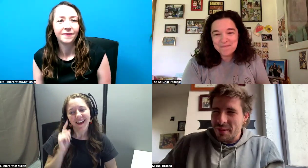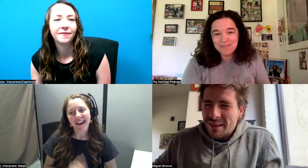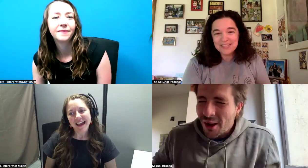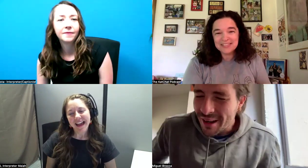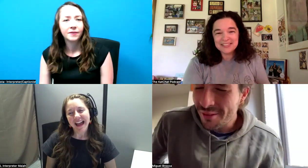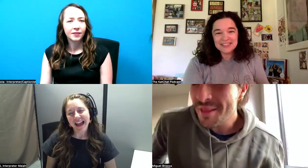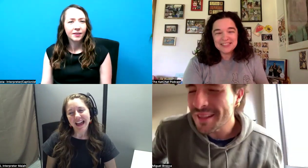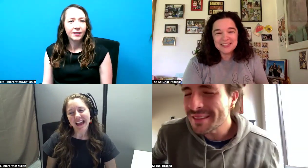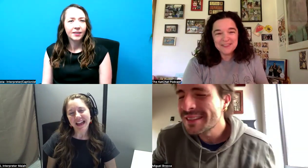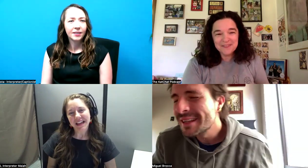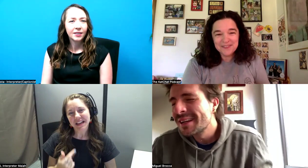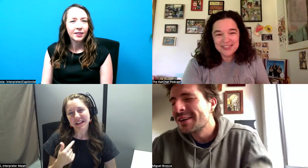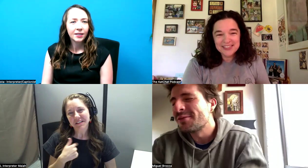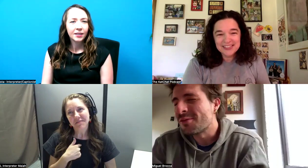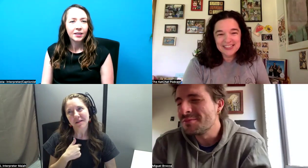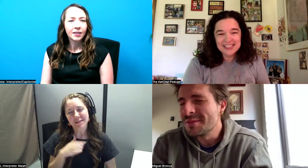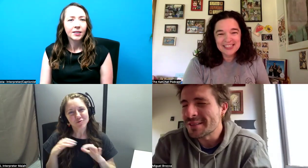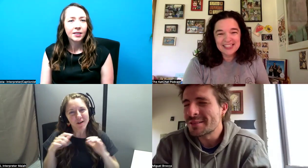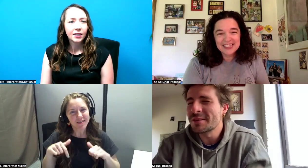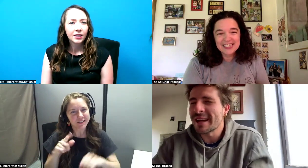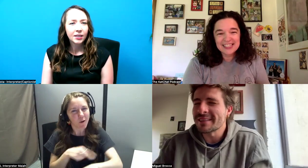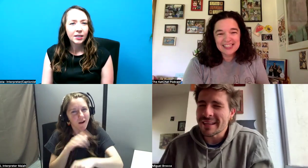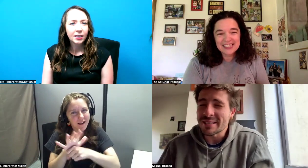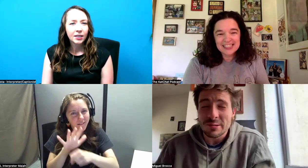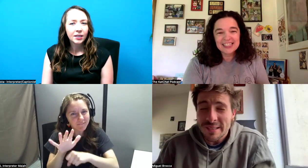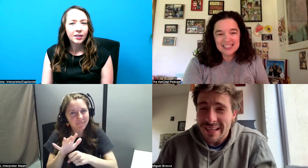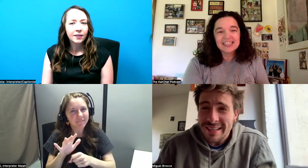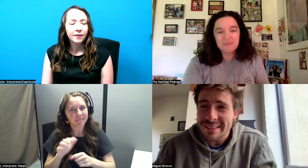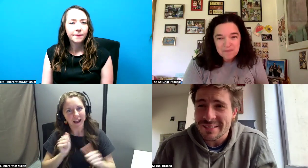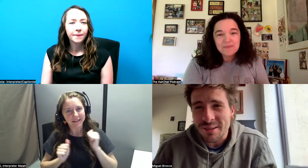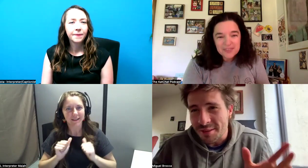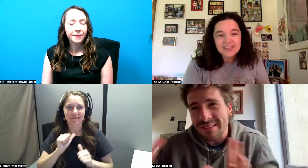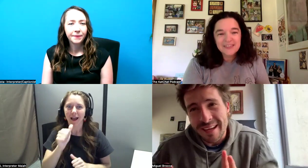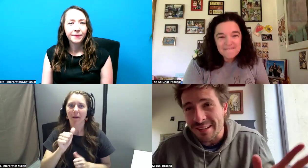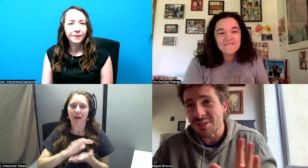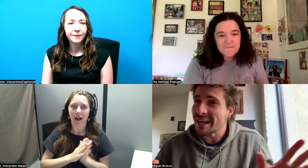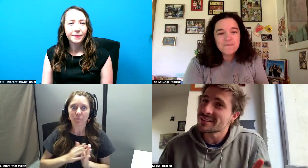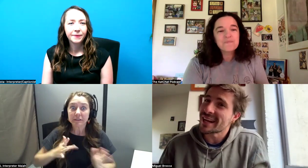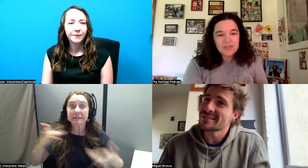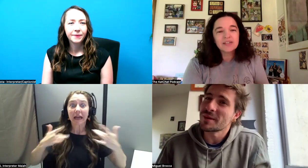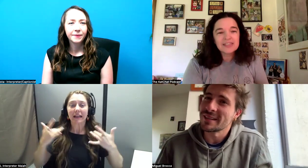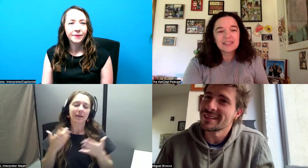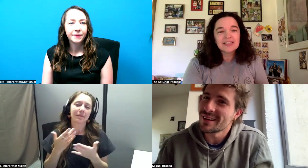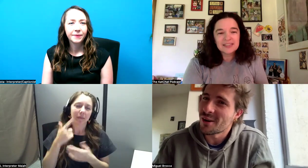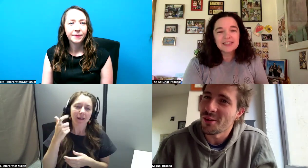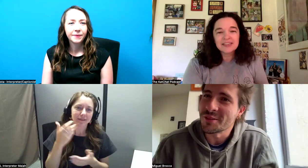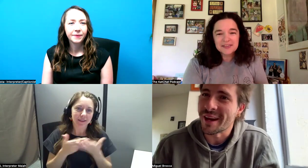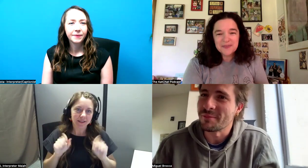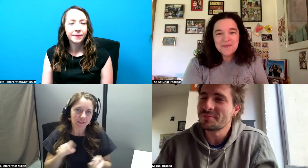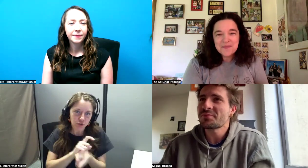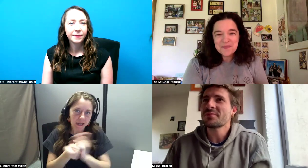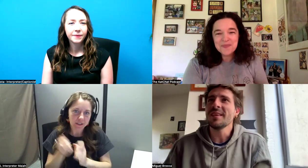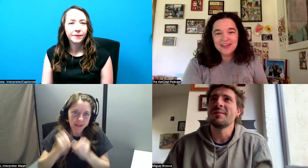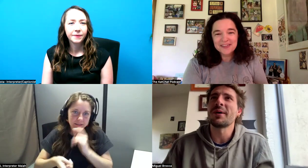because I've been long enough in this not to get like too excited because things can change last minute all the